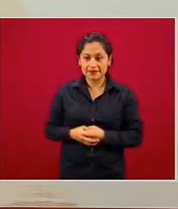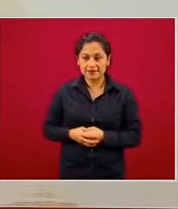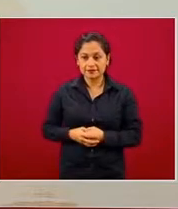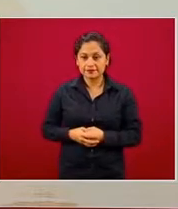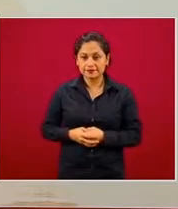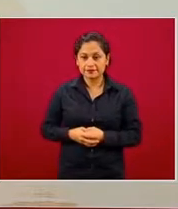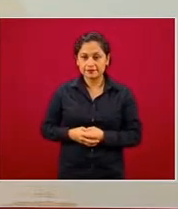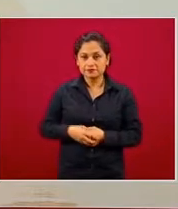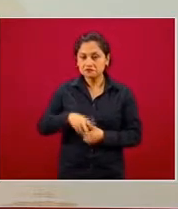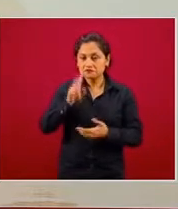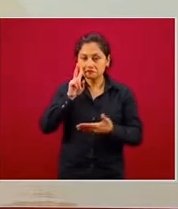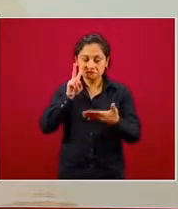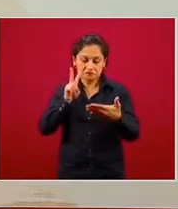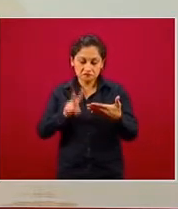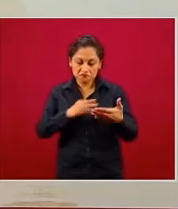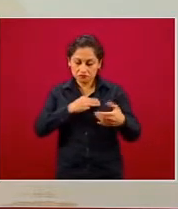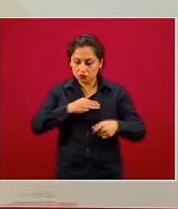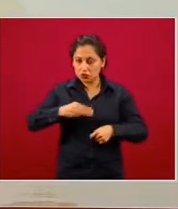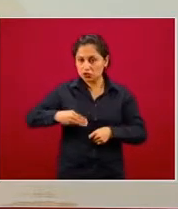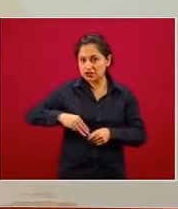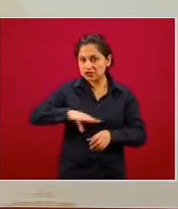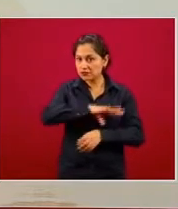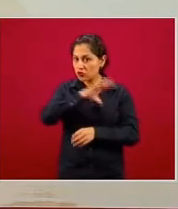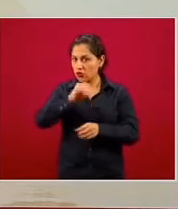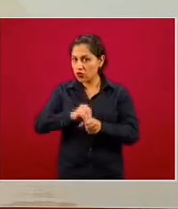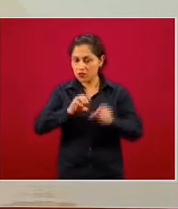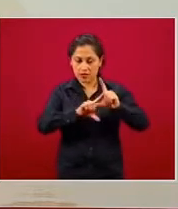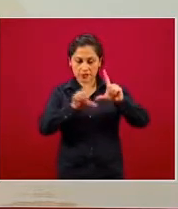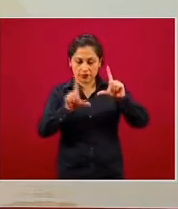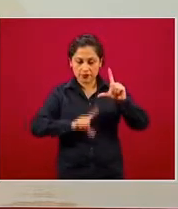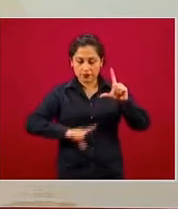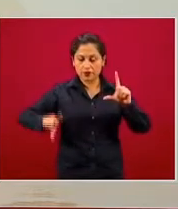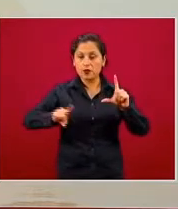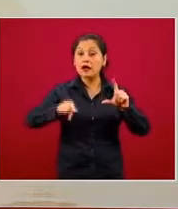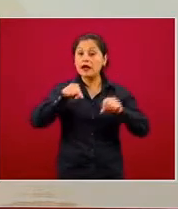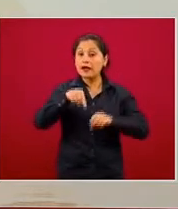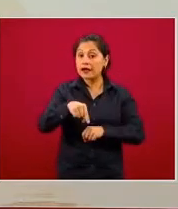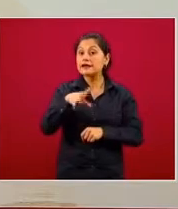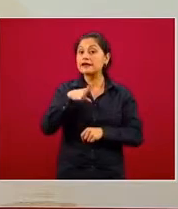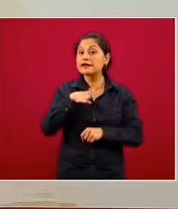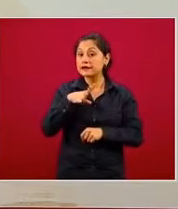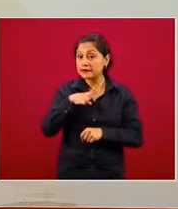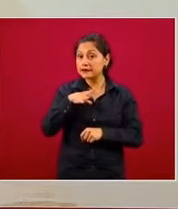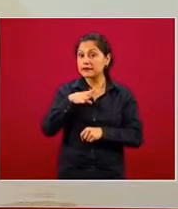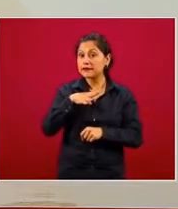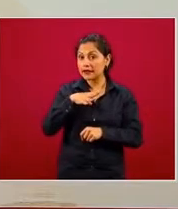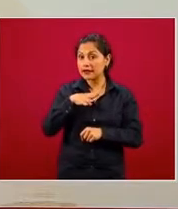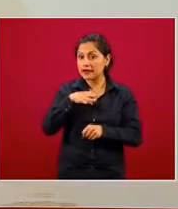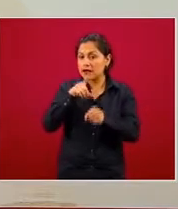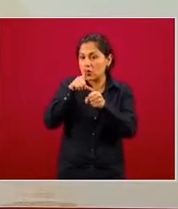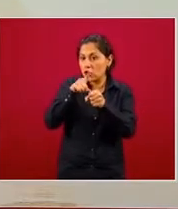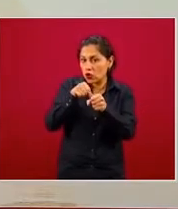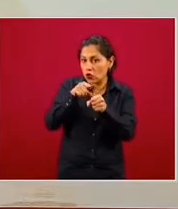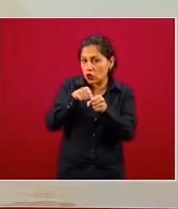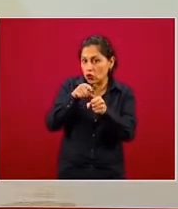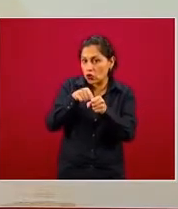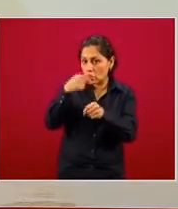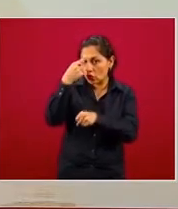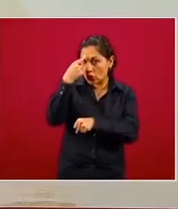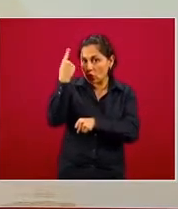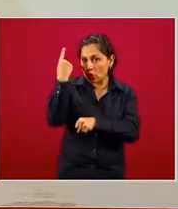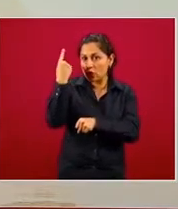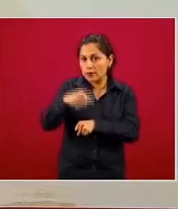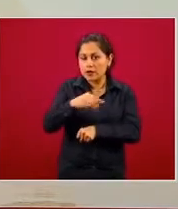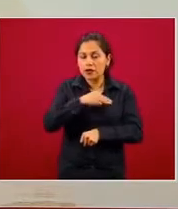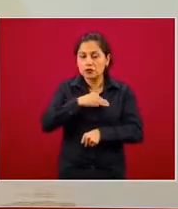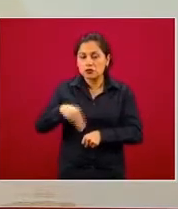ustedes can find encontrar all the todos los municipalities across the municipios del country, país and we y have en them ellos color están coded marcados for the con un municipalities color who only para have los one municipios